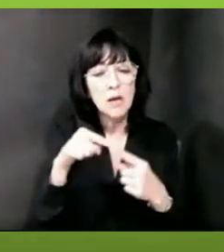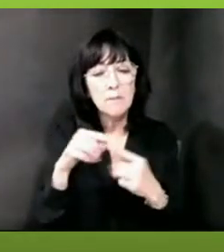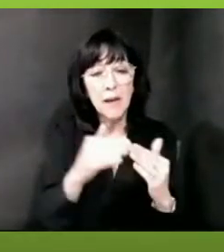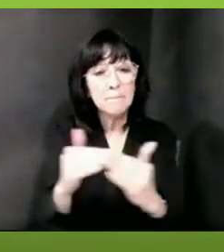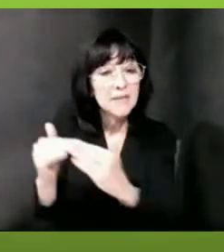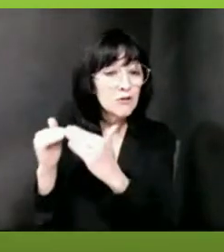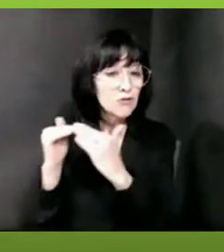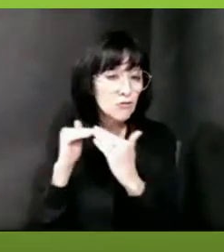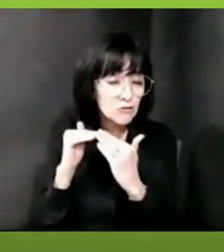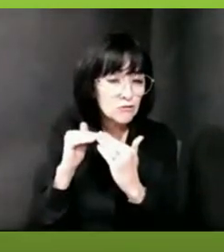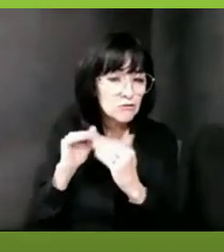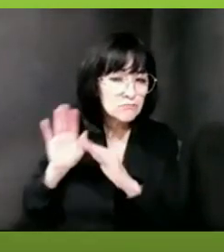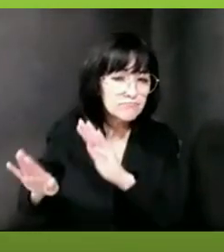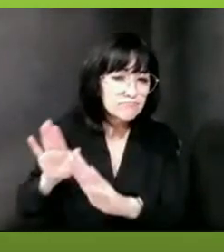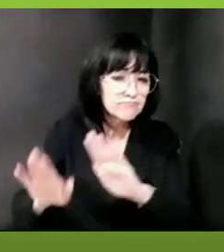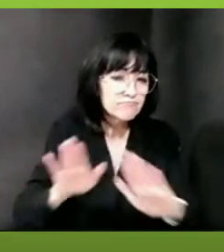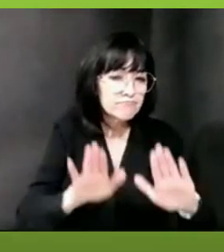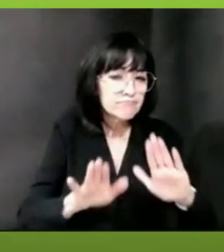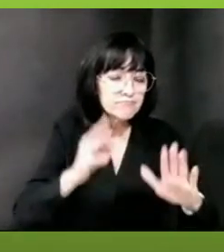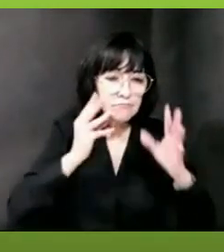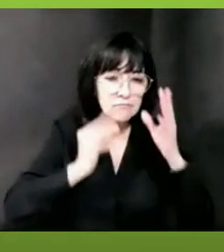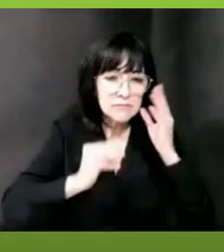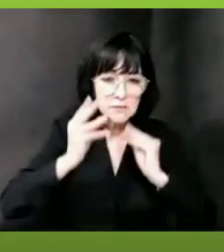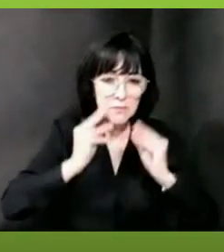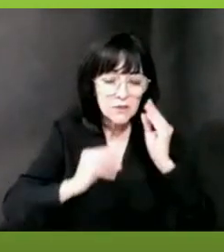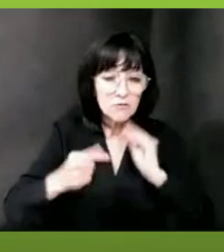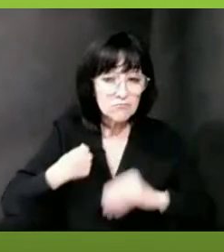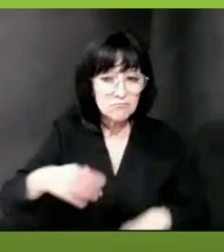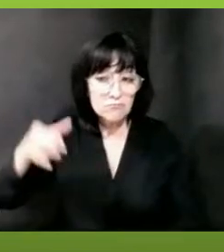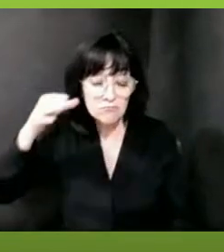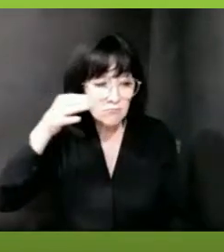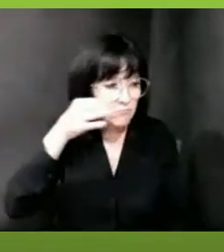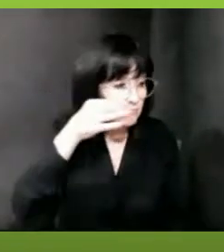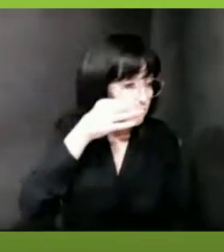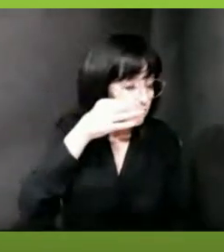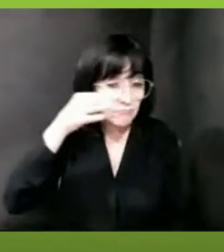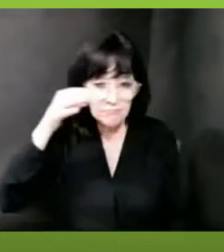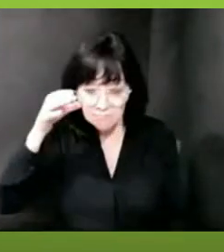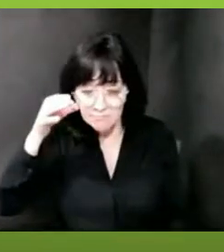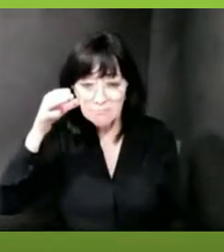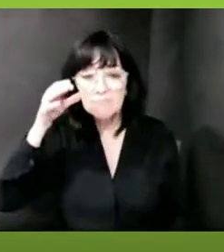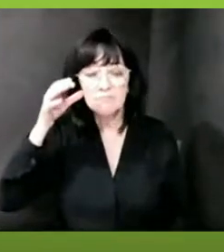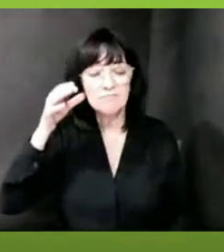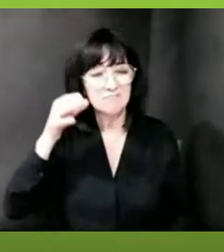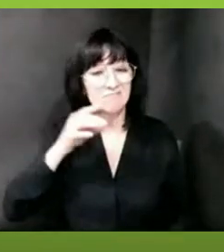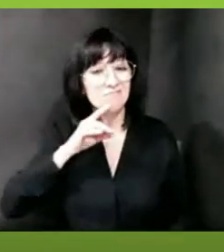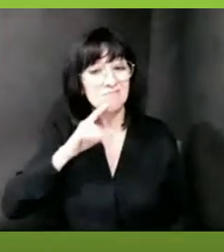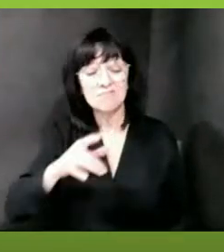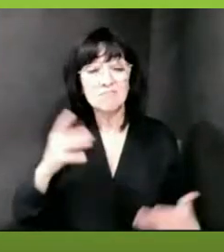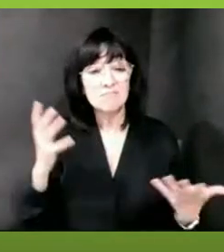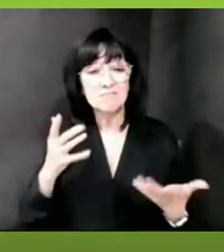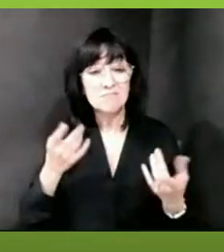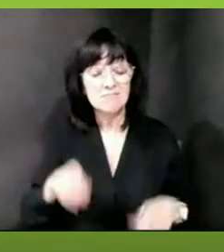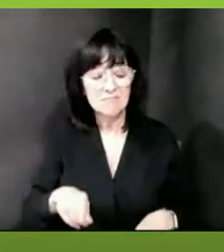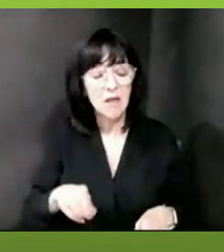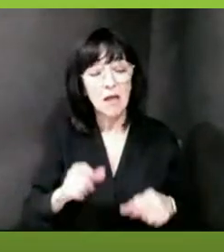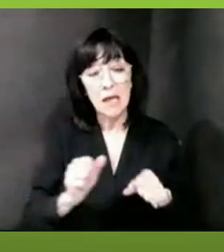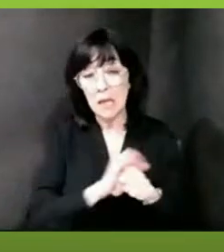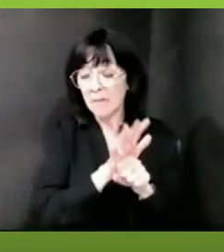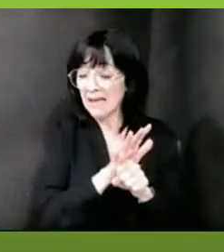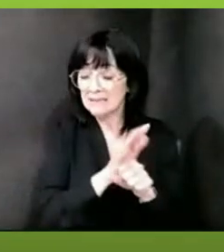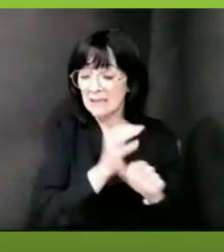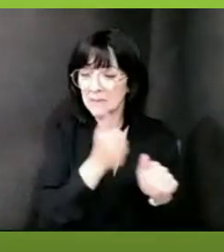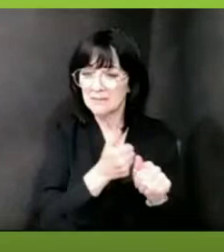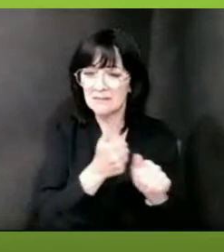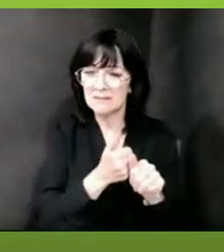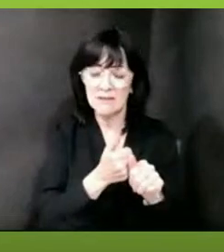their experiences and from what I've heard from them. So I think the pandemic has been tough for everyone. I think that